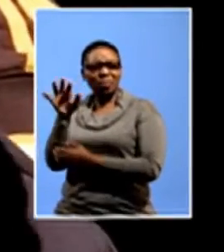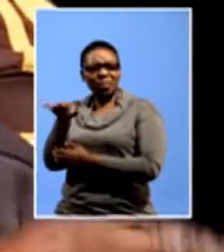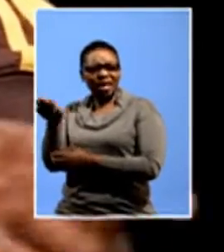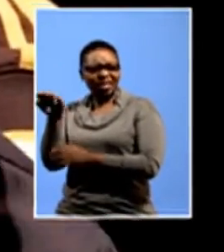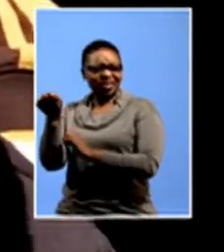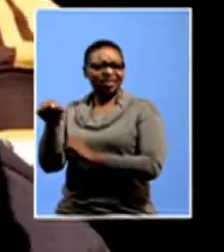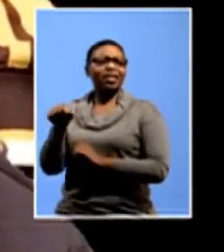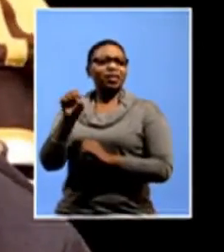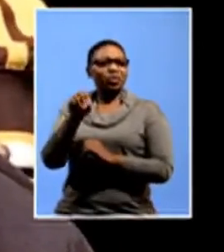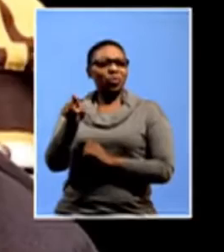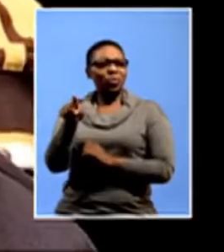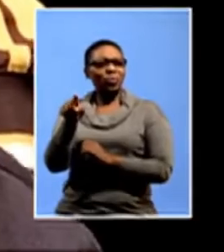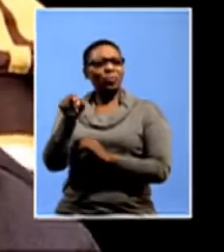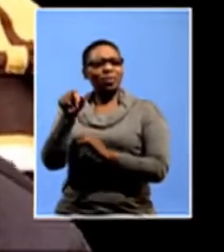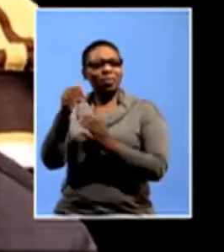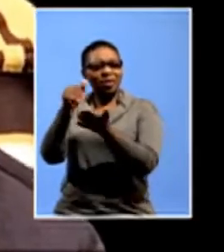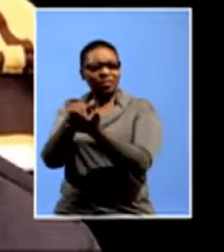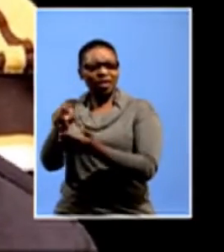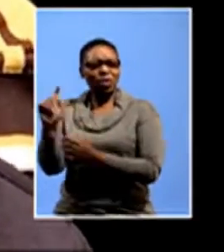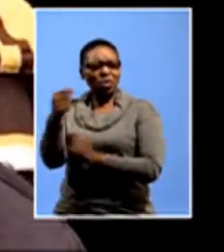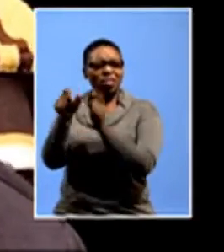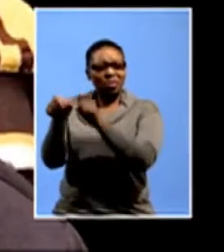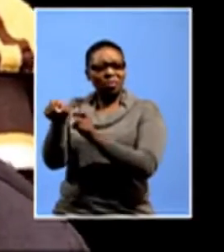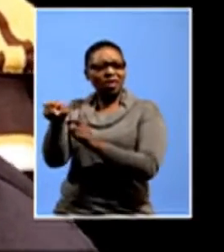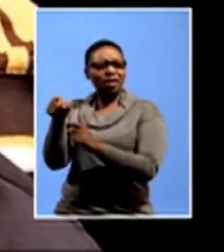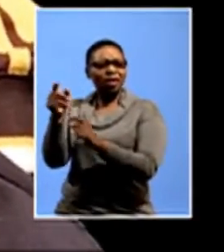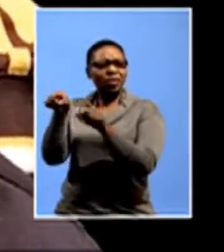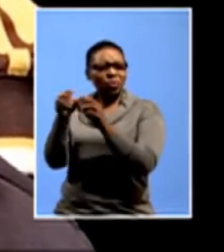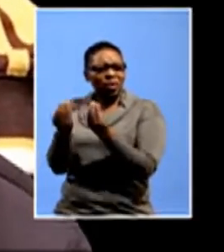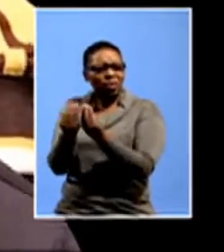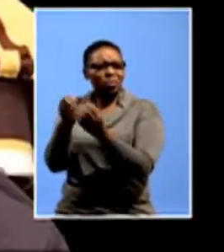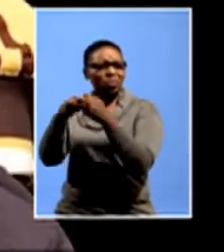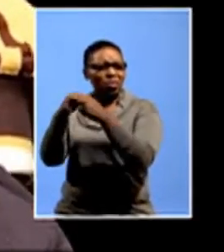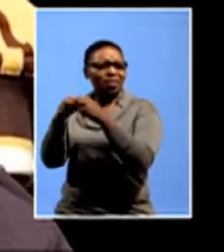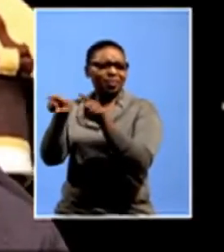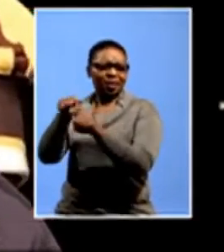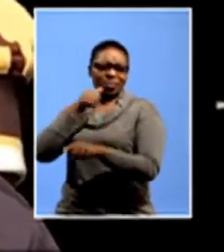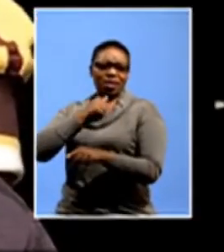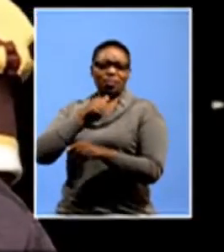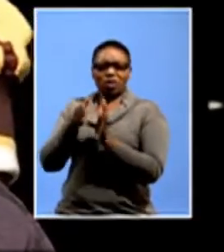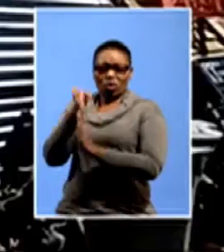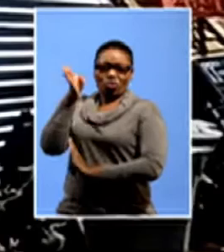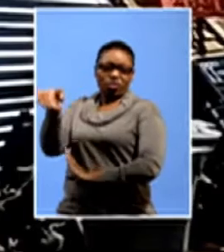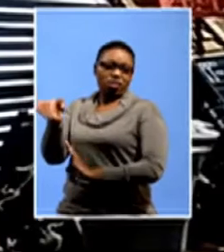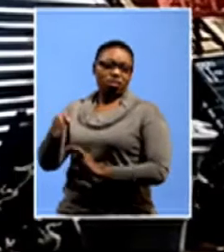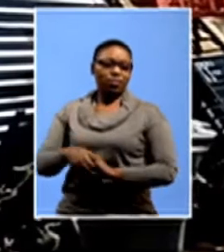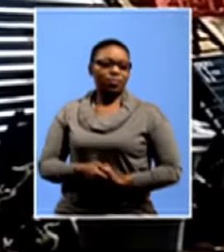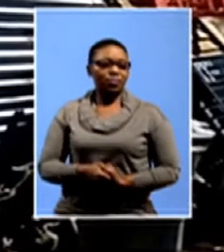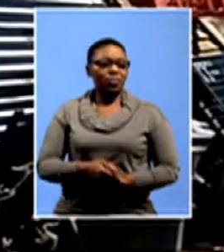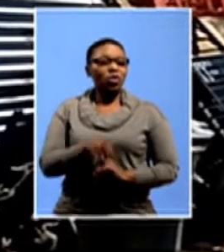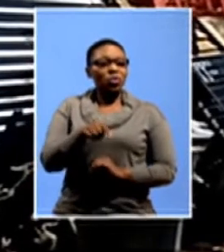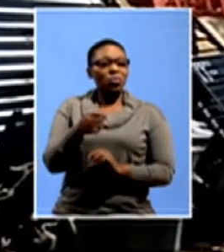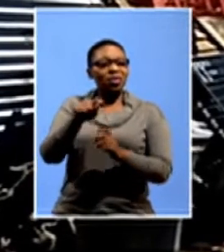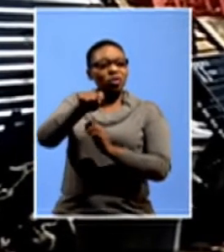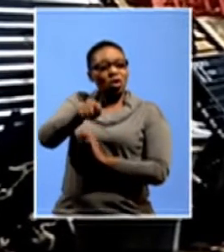toen aan elkaar. Ik zei zo maar Garanguza. Zou toe gaan. Alle mensen gaan zonder wat misschien